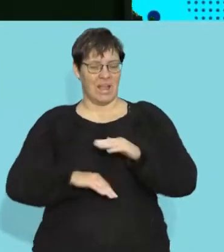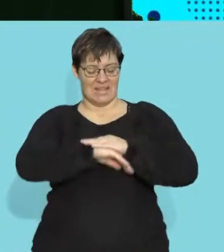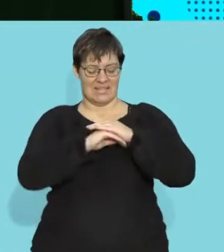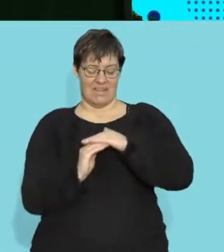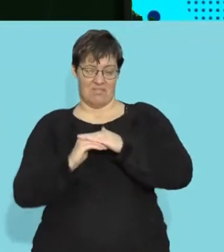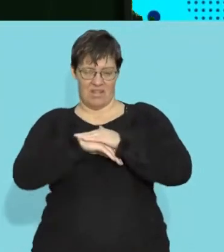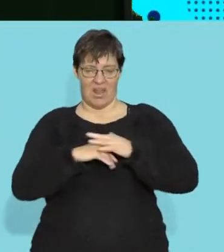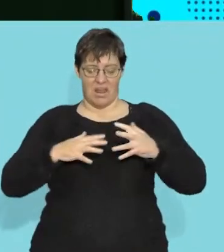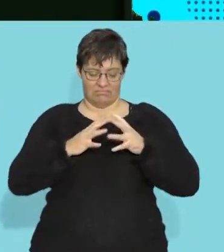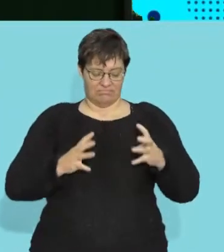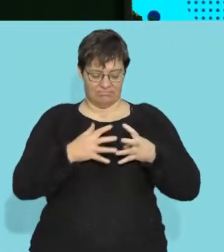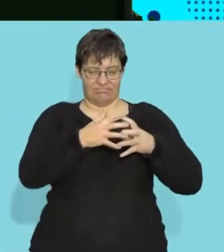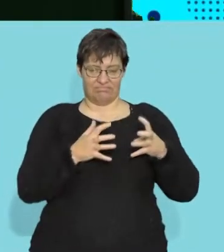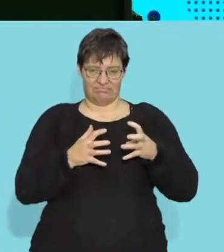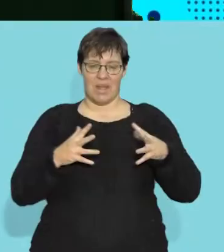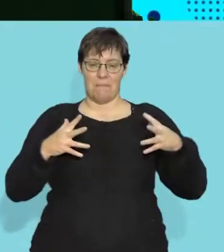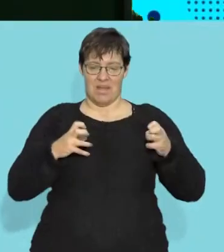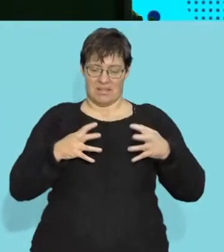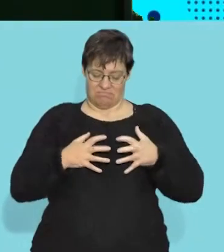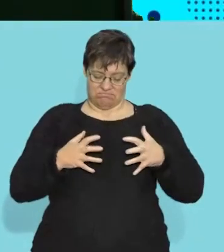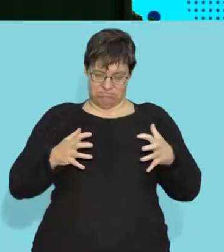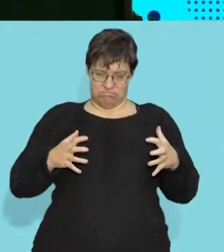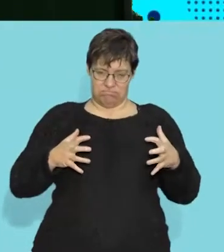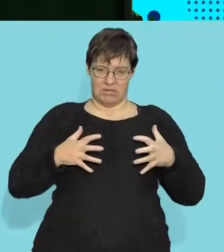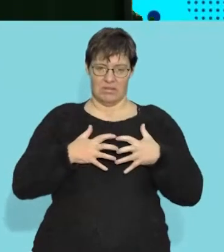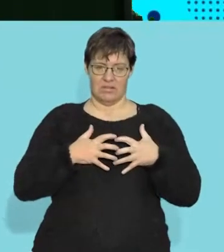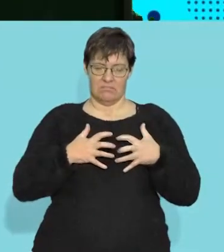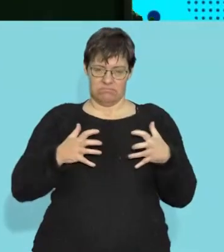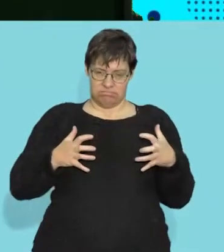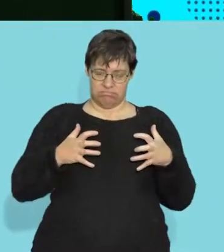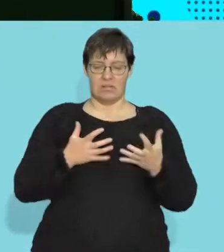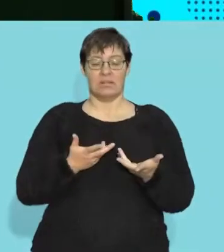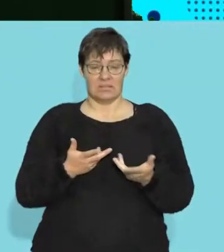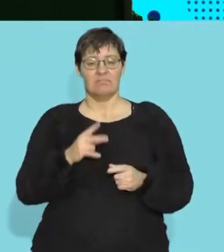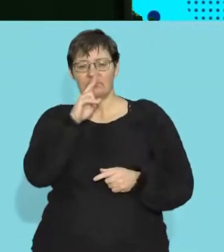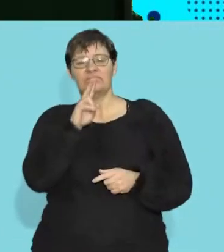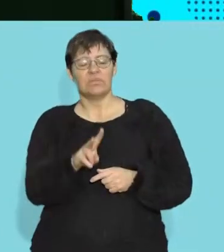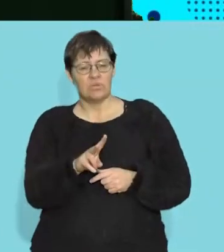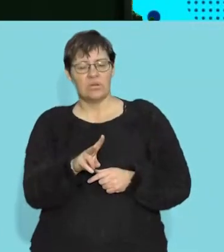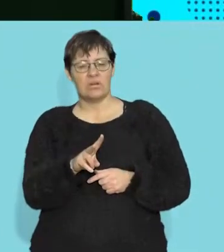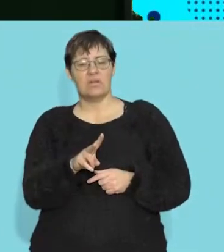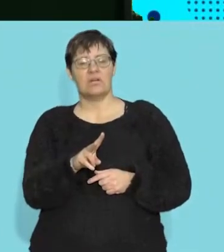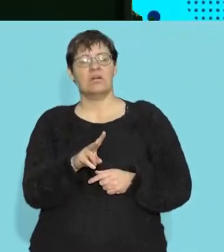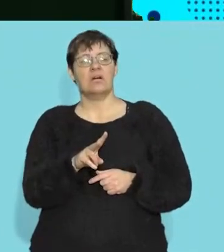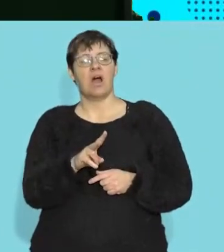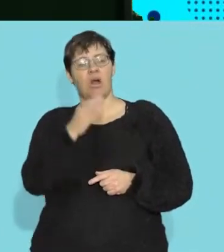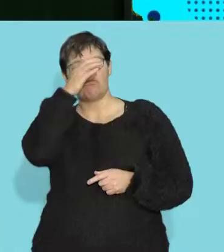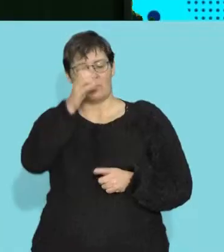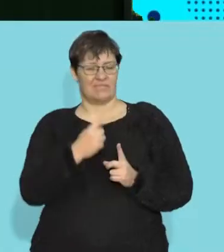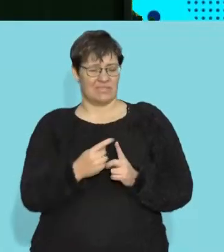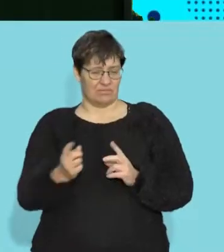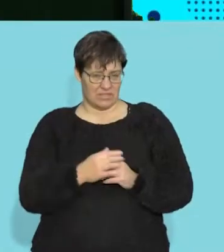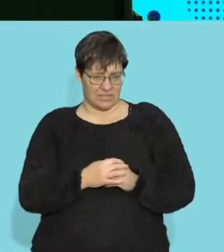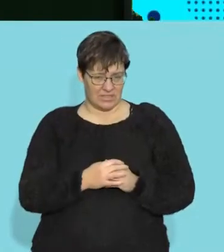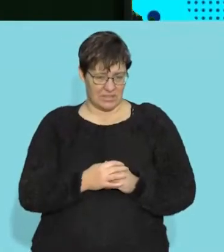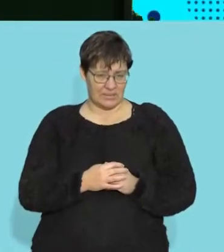on the intercostal muscles to be able to give us space. Now we're going to look at quite a different concept